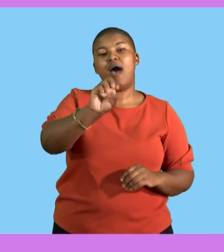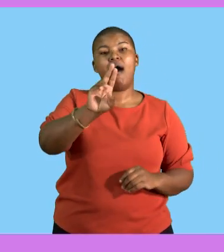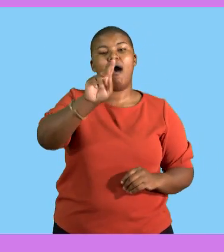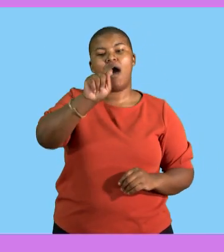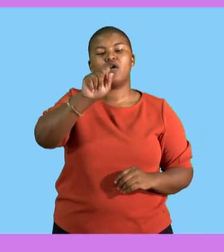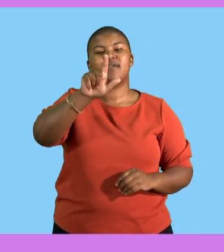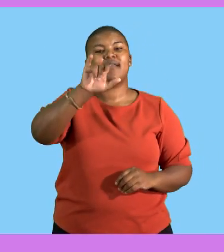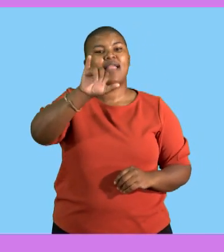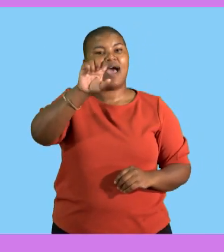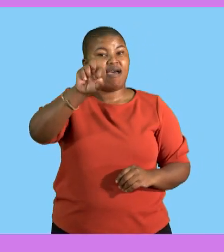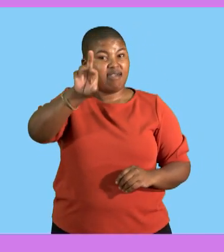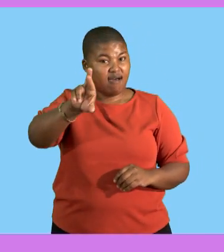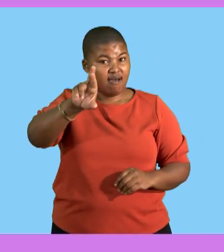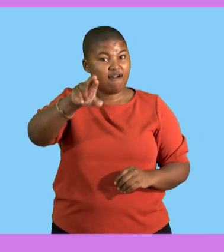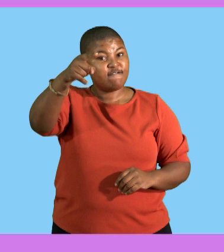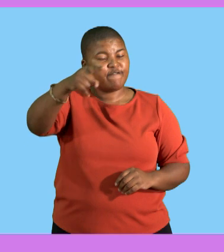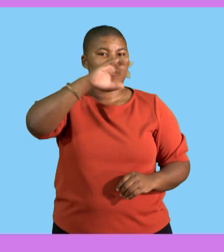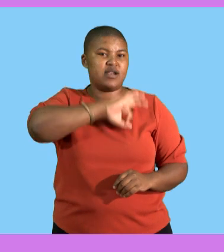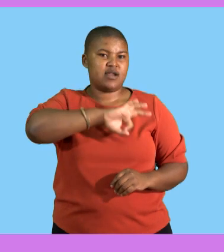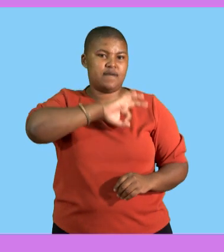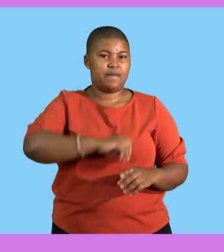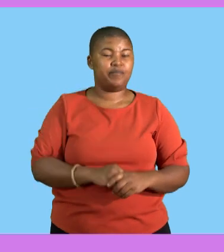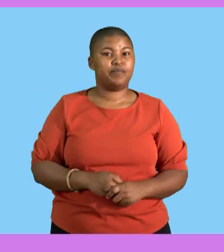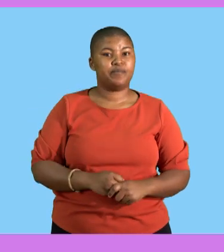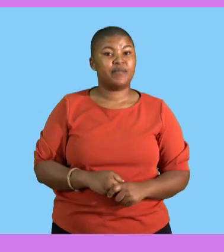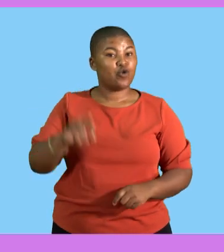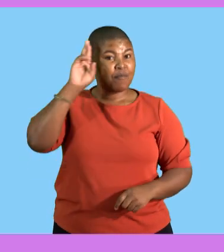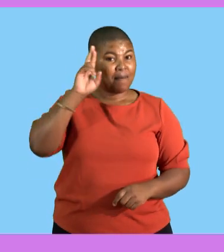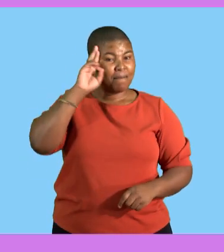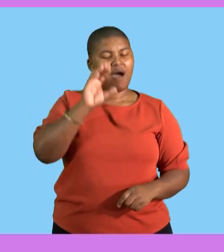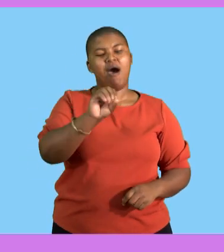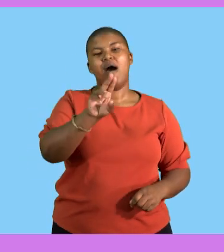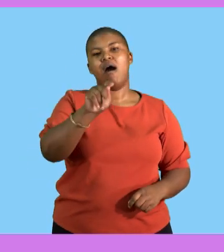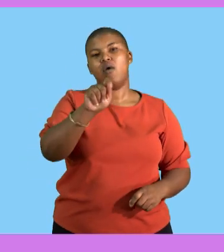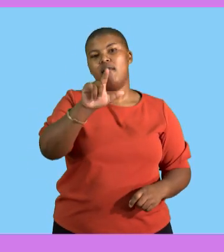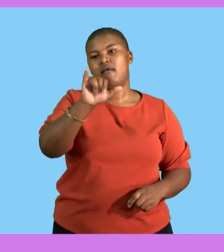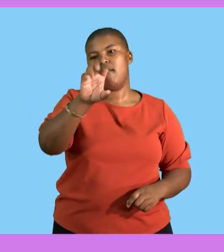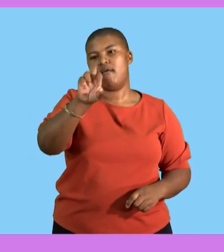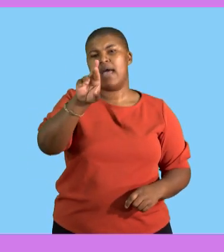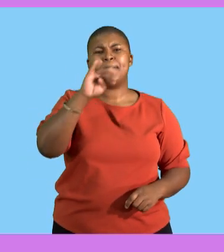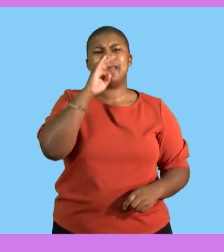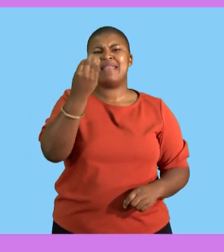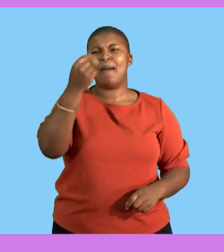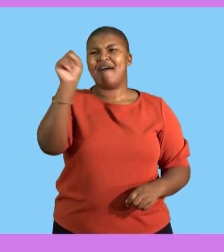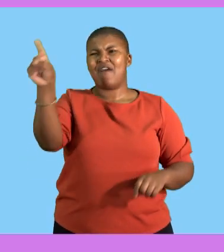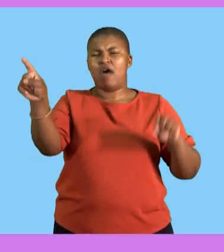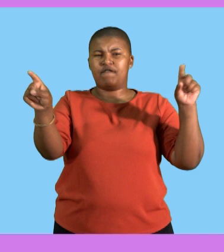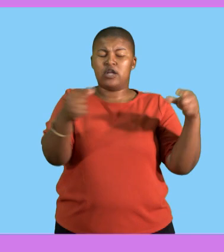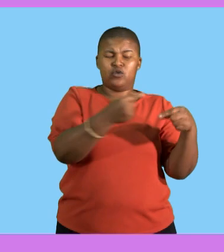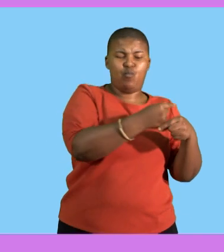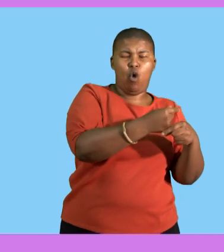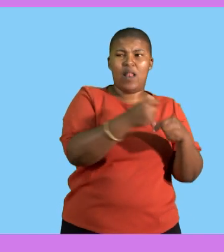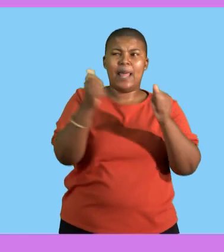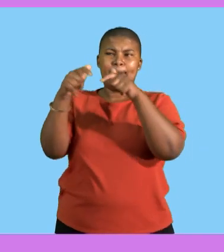the outlier. It's a value that is far apart from the other values. It can be the smallest, it can be the biggest. So in